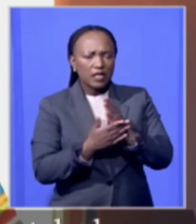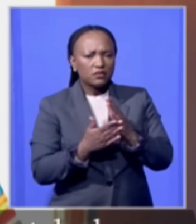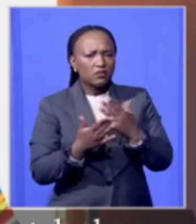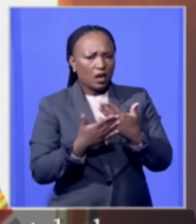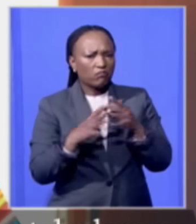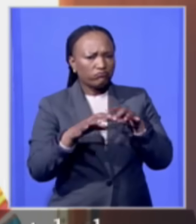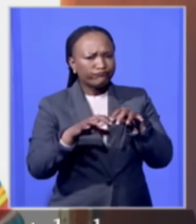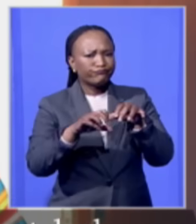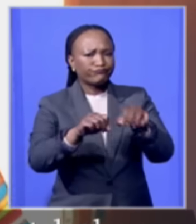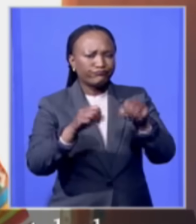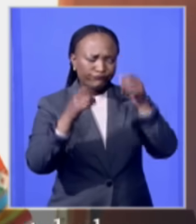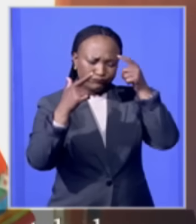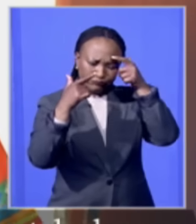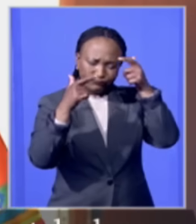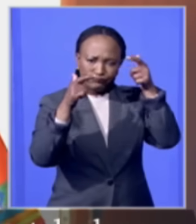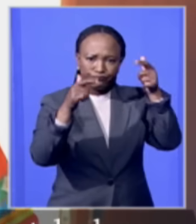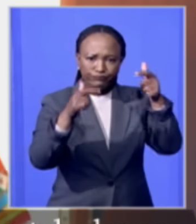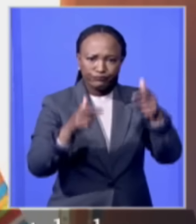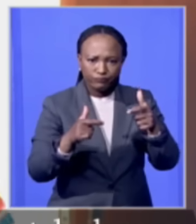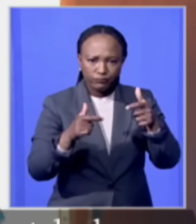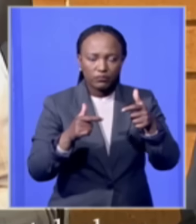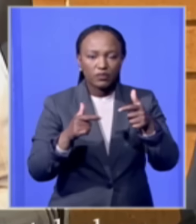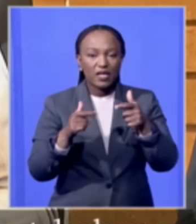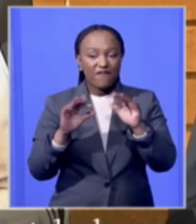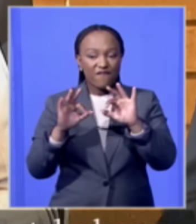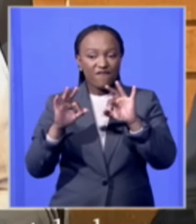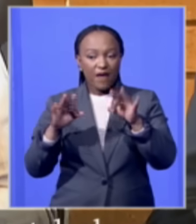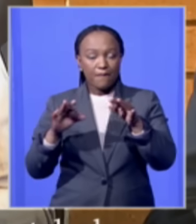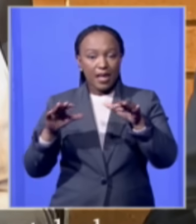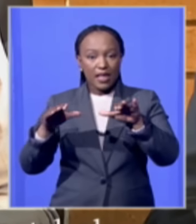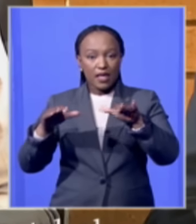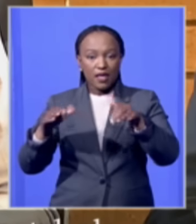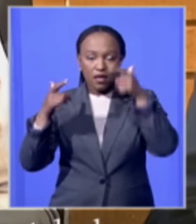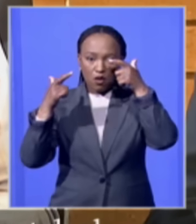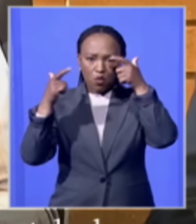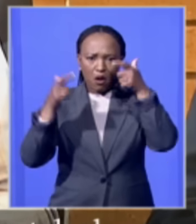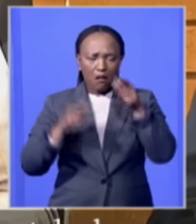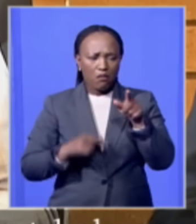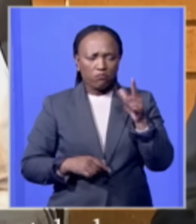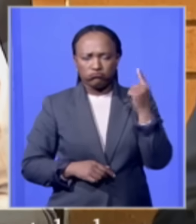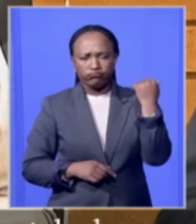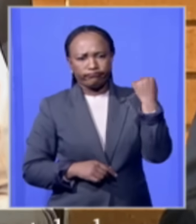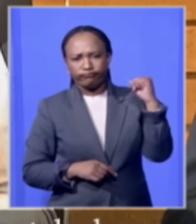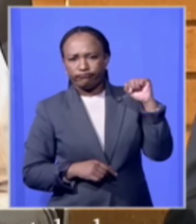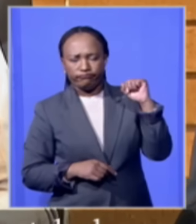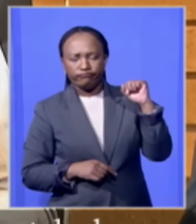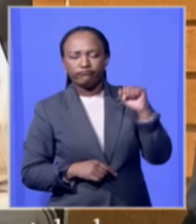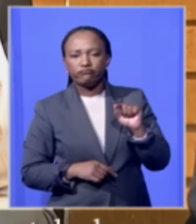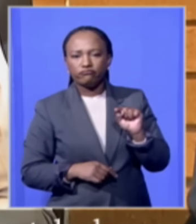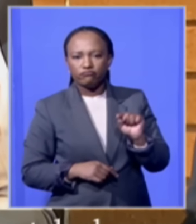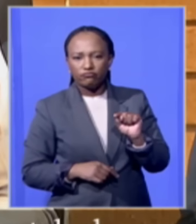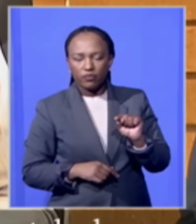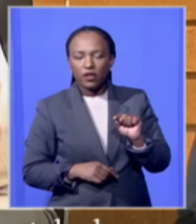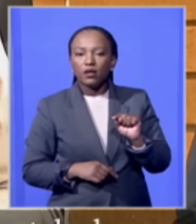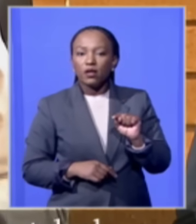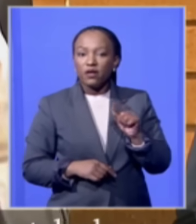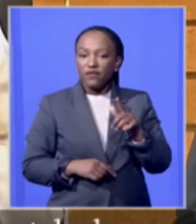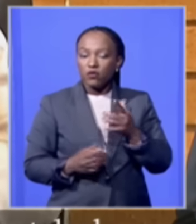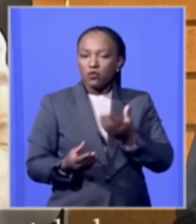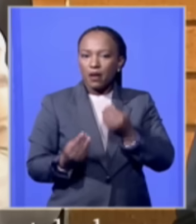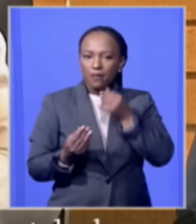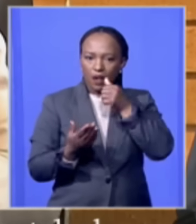seo. Lekgotla la ntlo ya bogoši bja Balobedu le ile la tlhotlha sephetho seo. Lekgotla le le re le amogetše lengwalo go